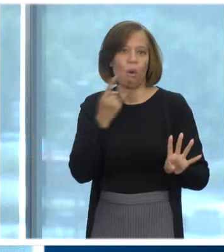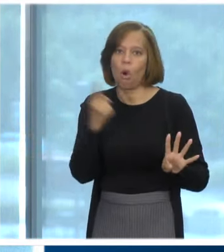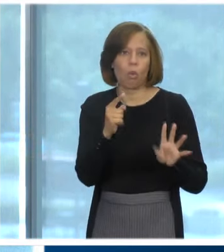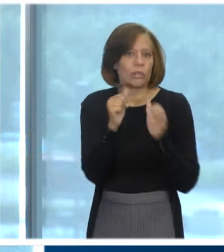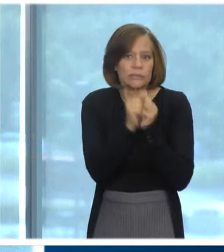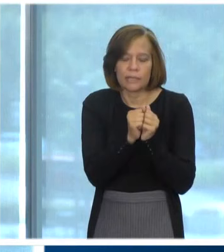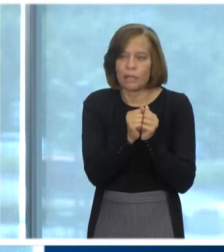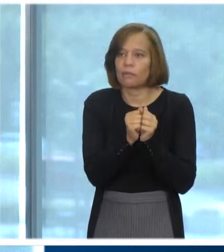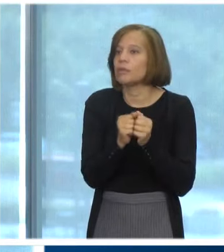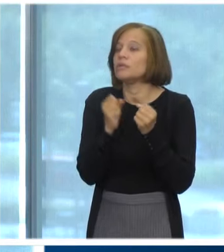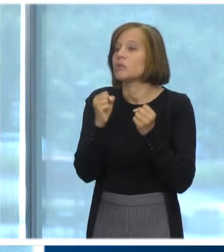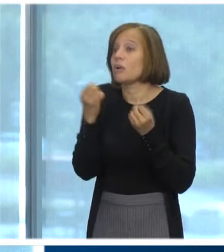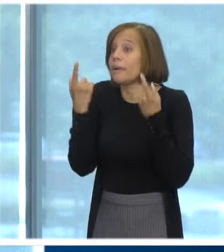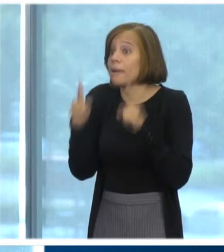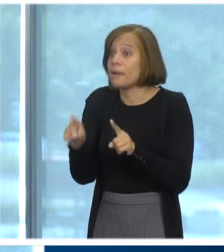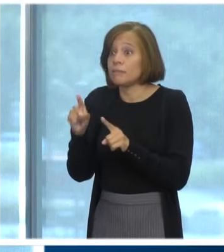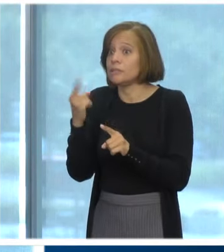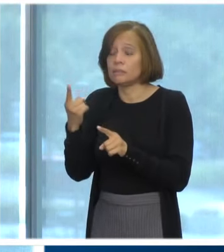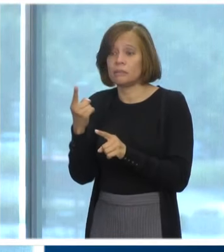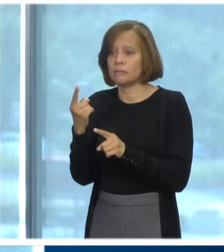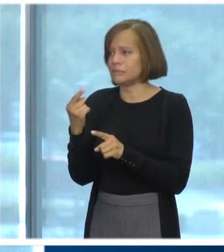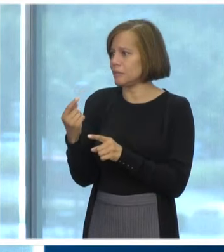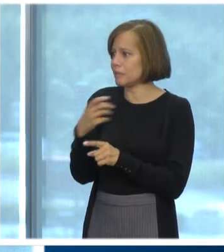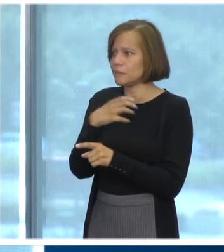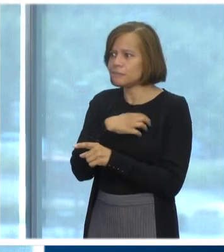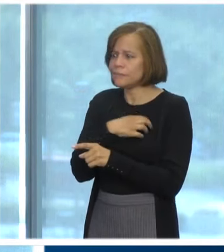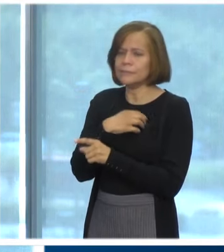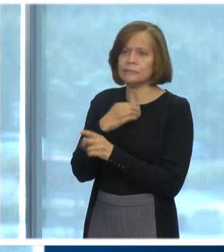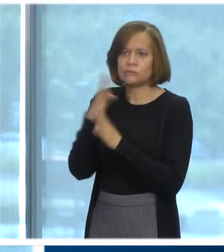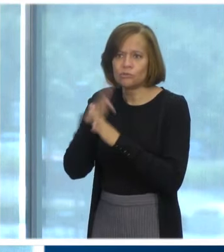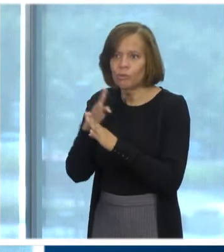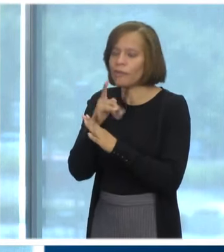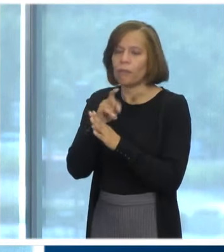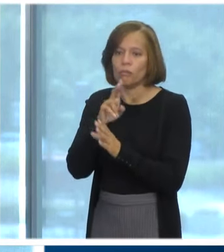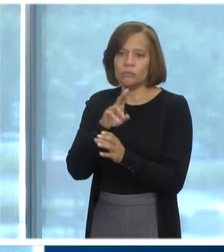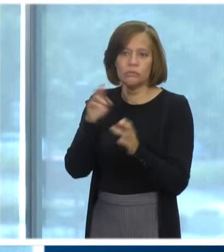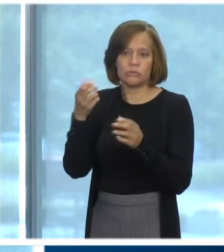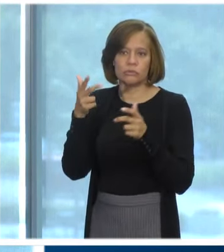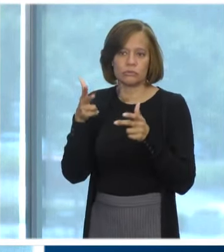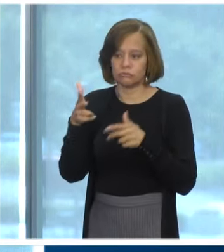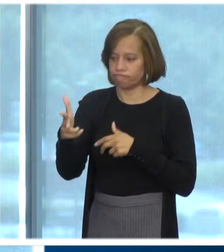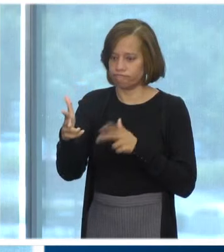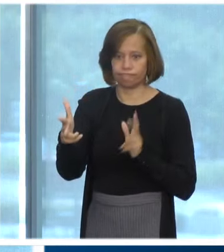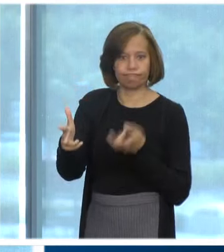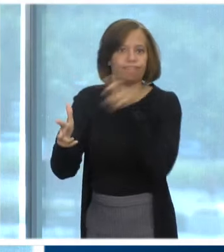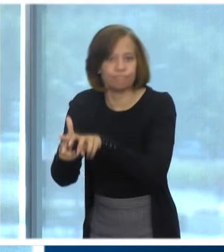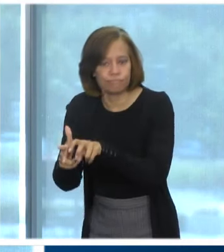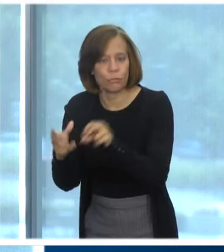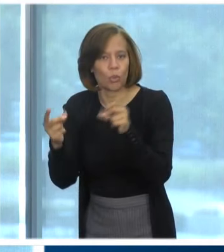they were jumping into the closest vehicle with that officer's safety in mind and